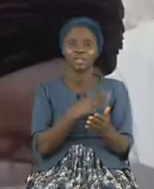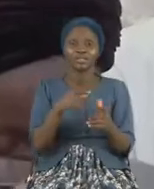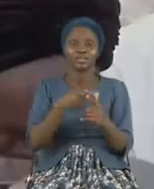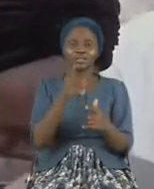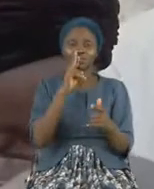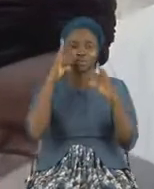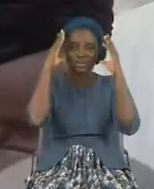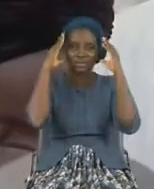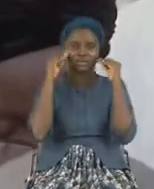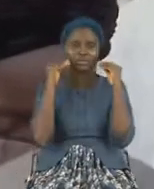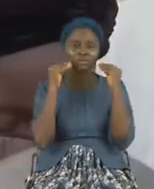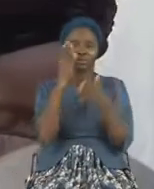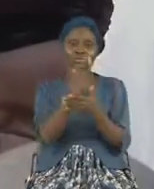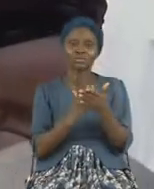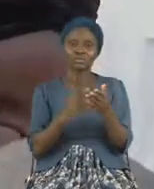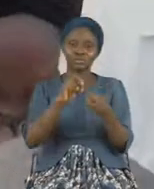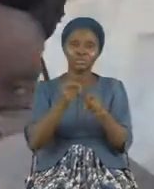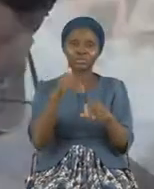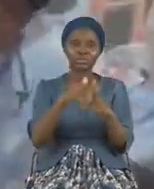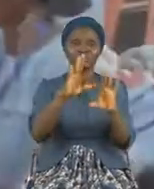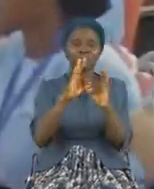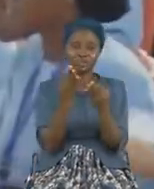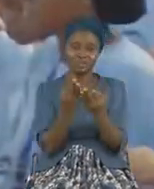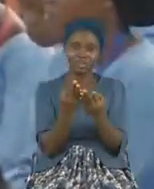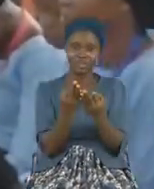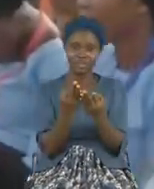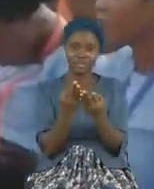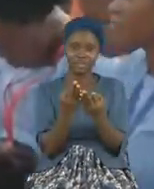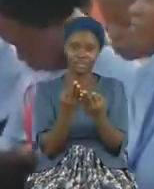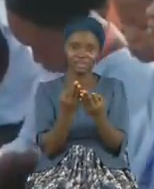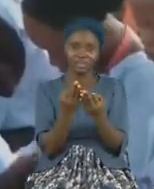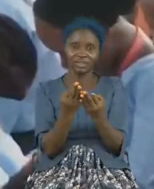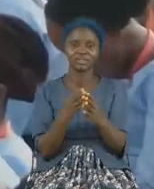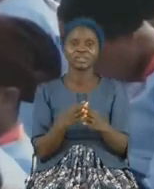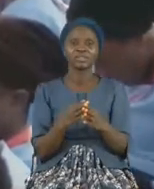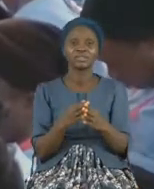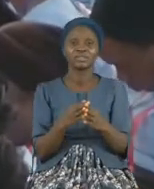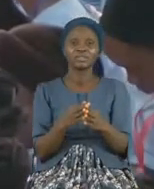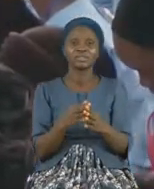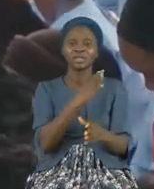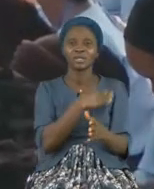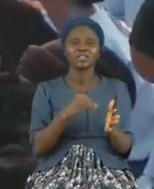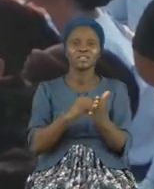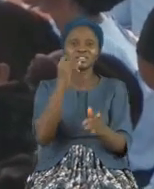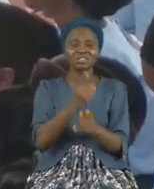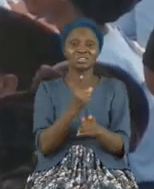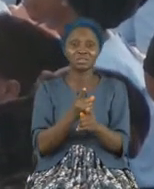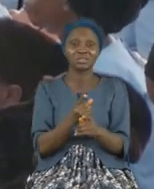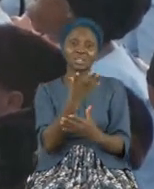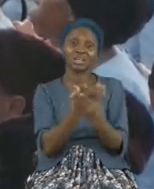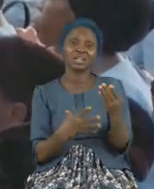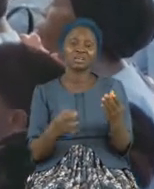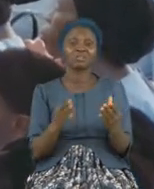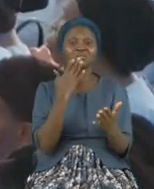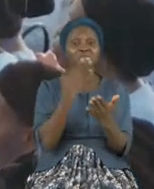issues in your family. And it's just lack of good communication between the husband and the